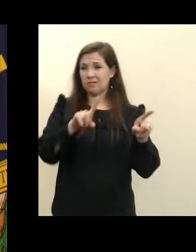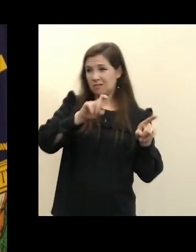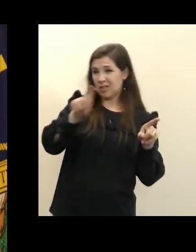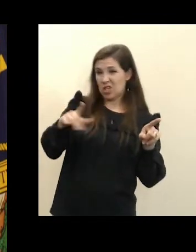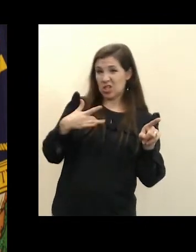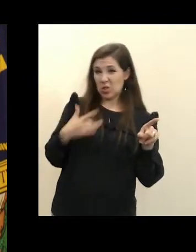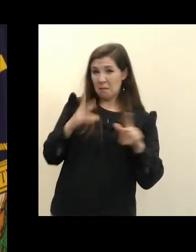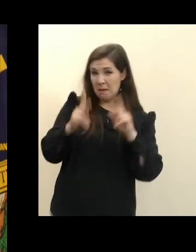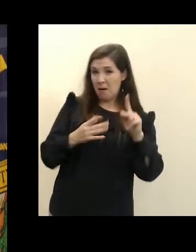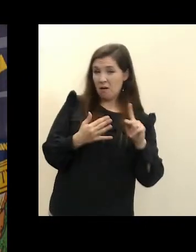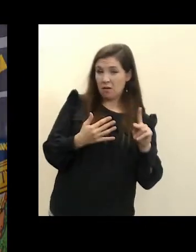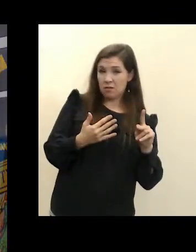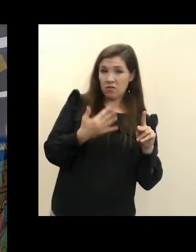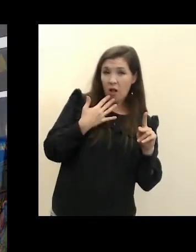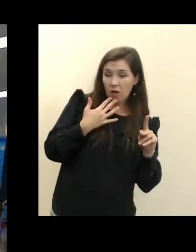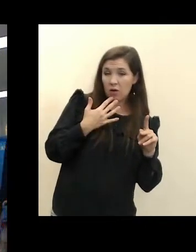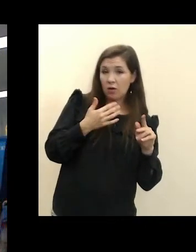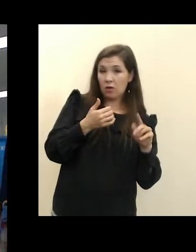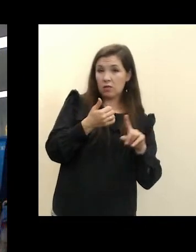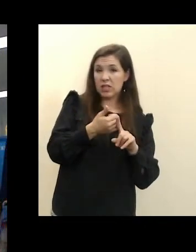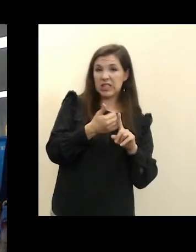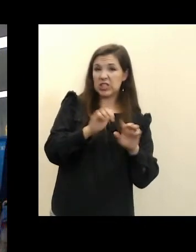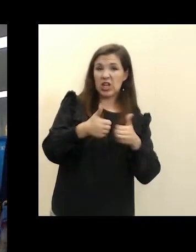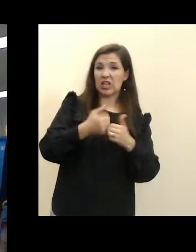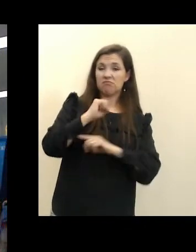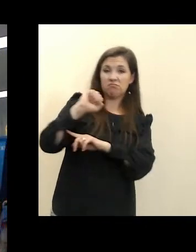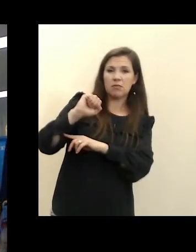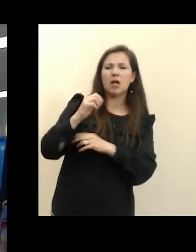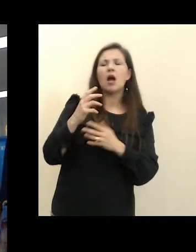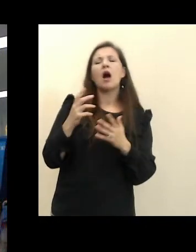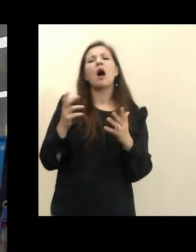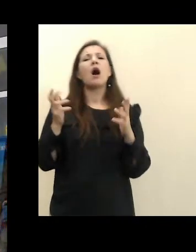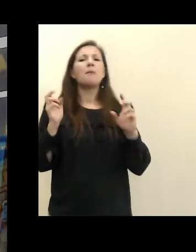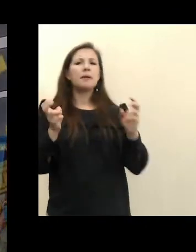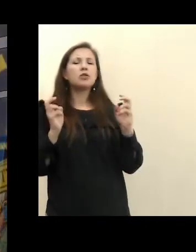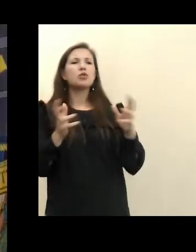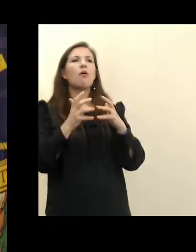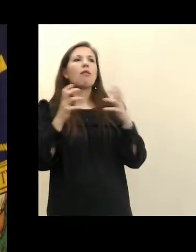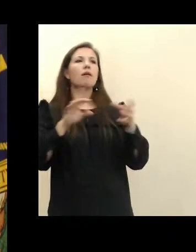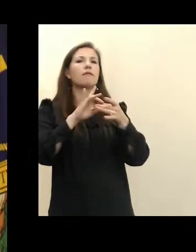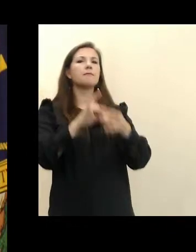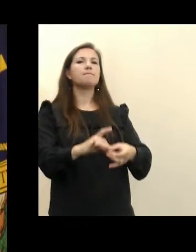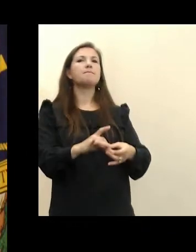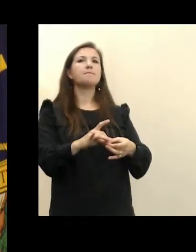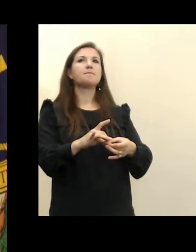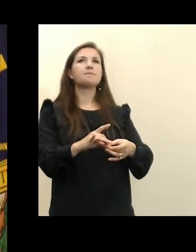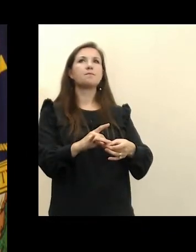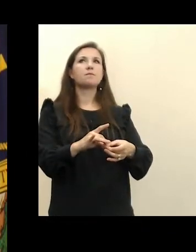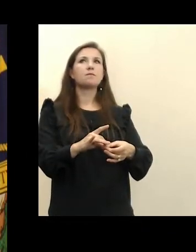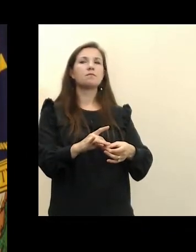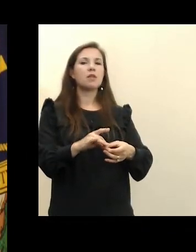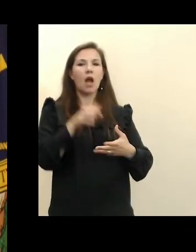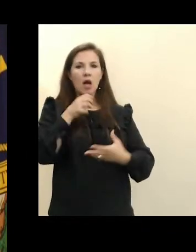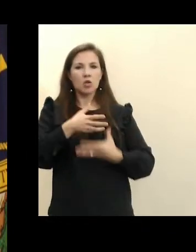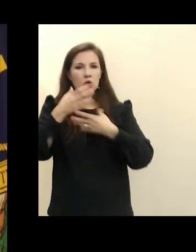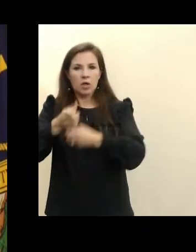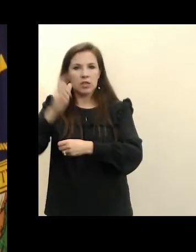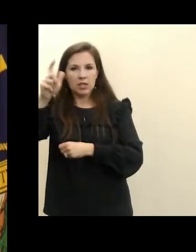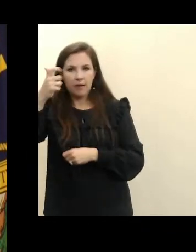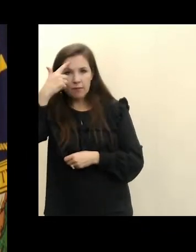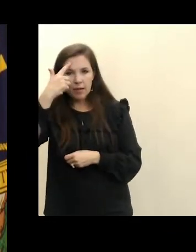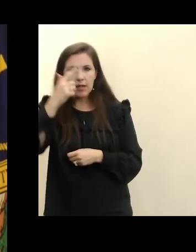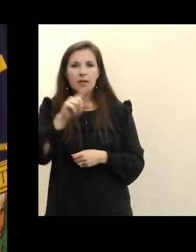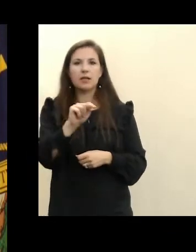of color that are challenging for the county to get vaccinated? It's been an issue, and a lot of it has to do with just untrusting a government,